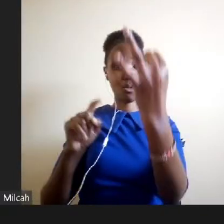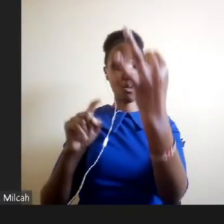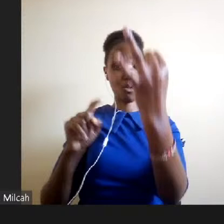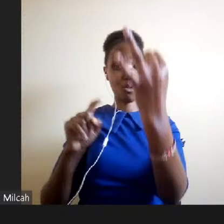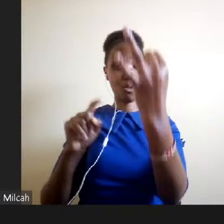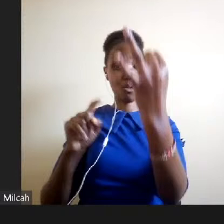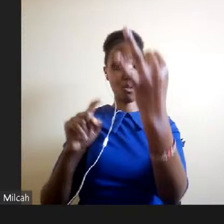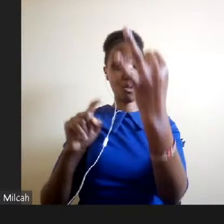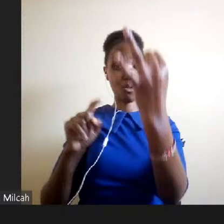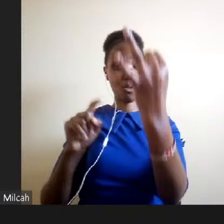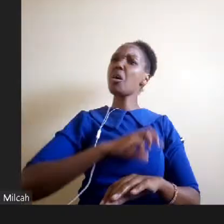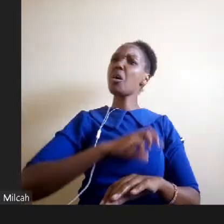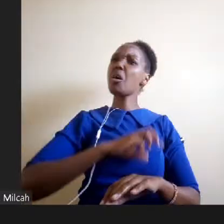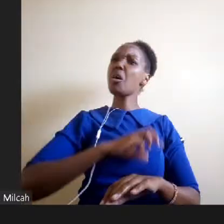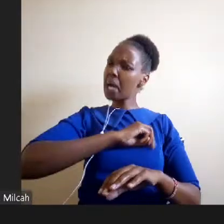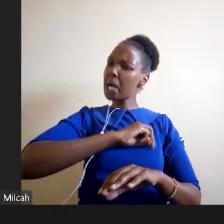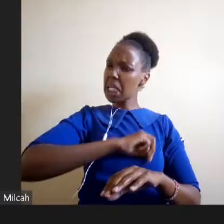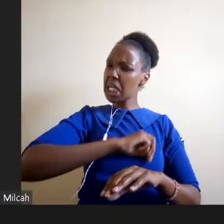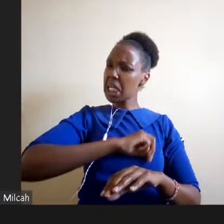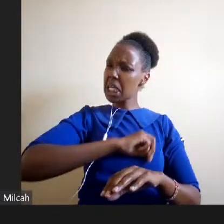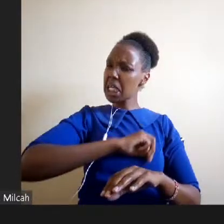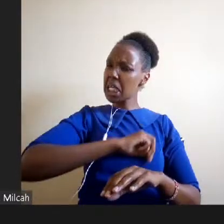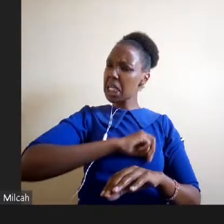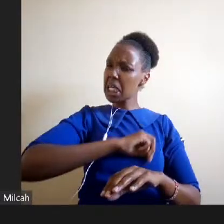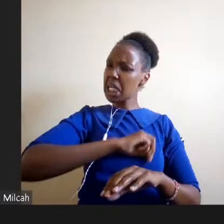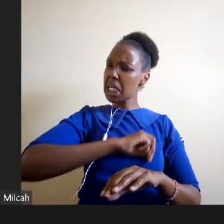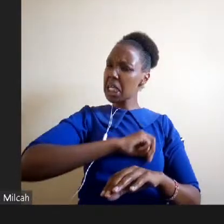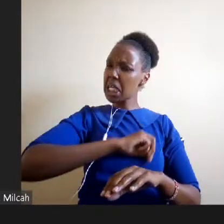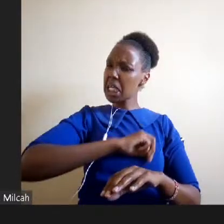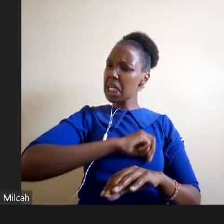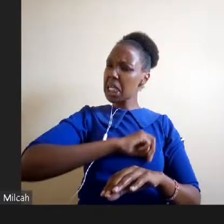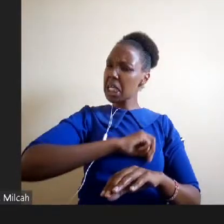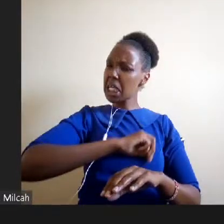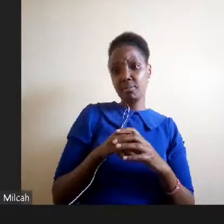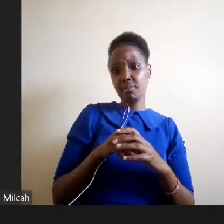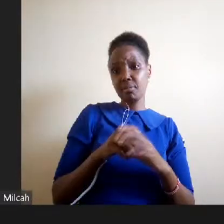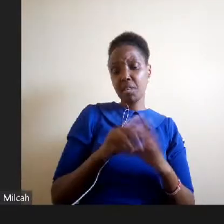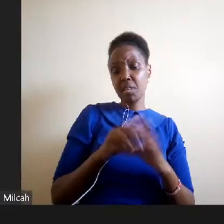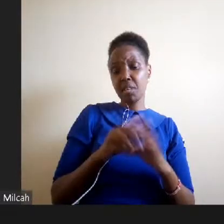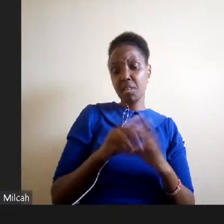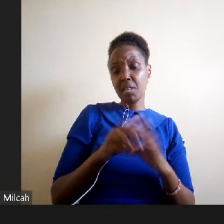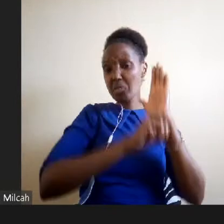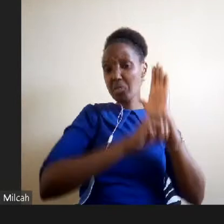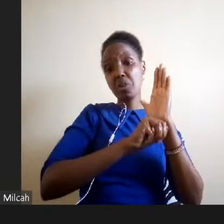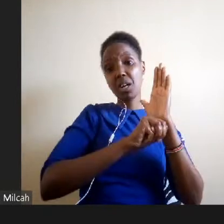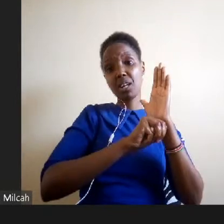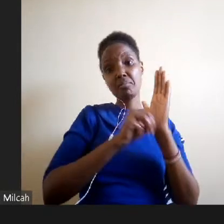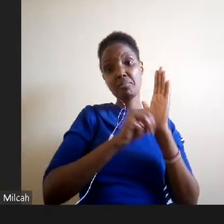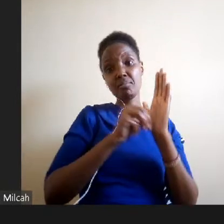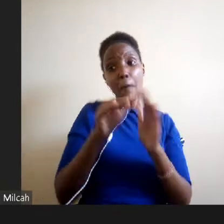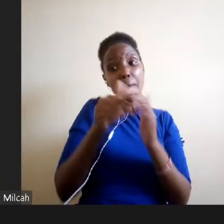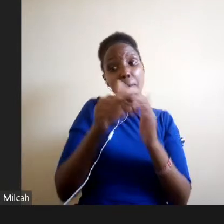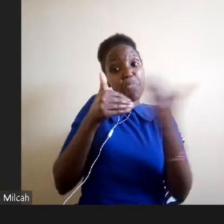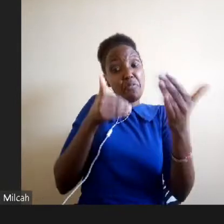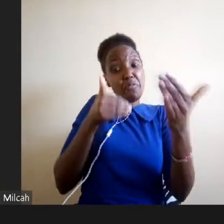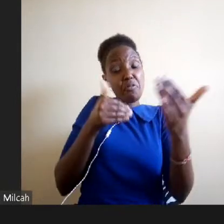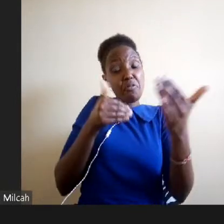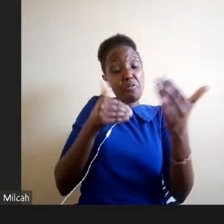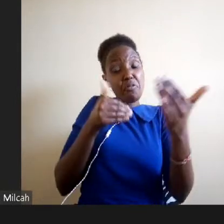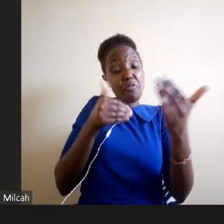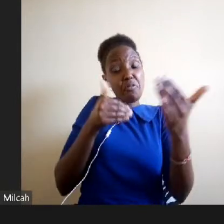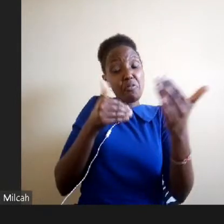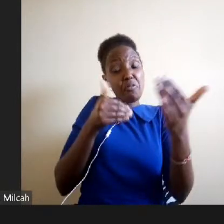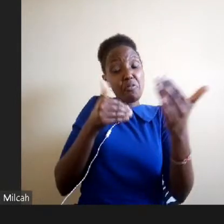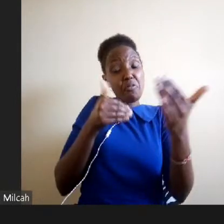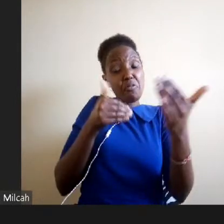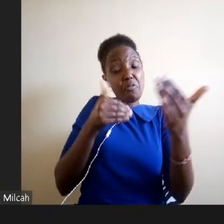it something that they're proud of? They need to be able to know that before they click something on the internet, they need to be able to have gone through a session